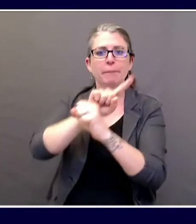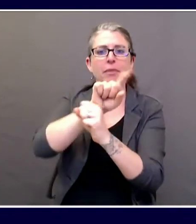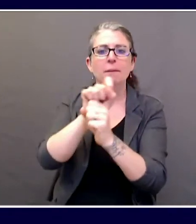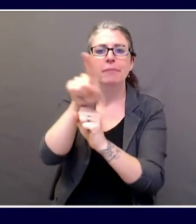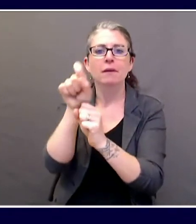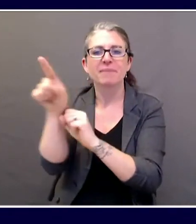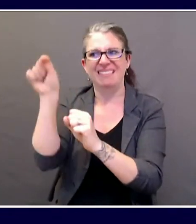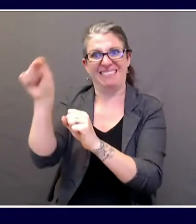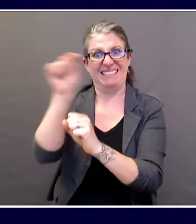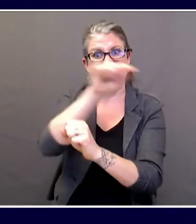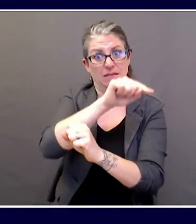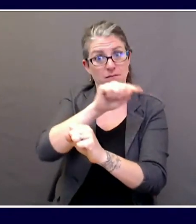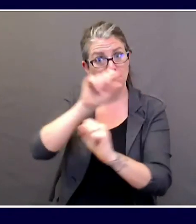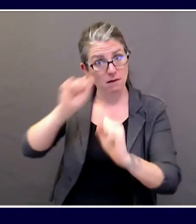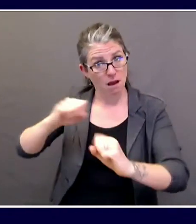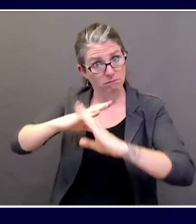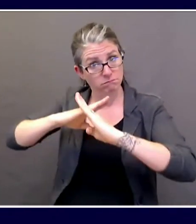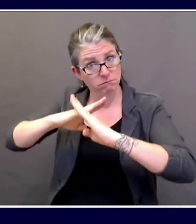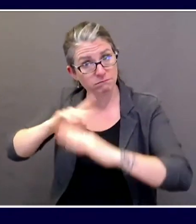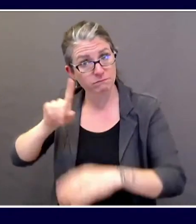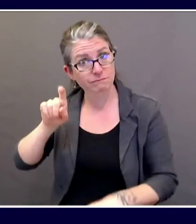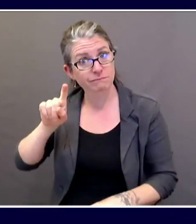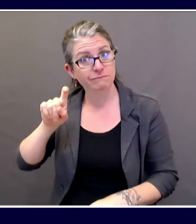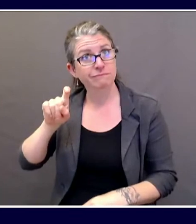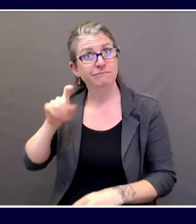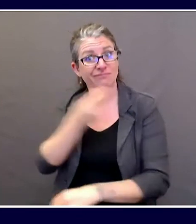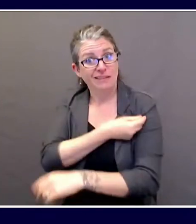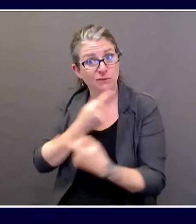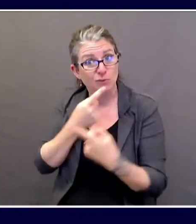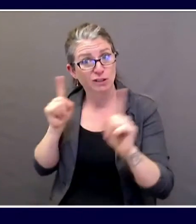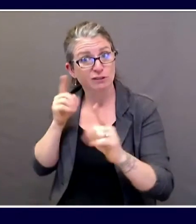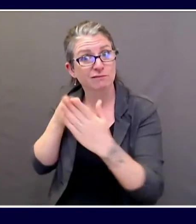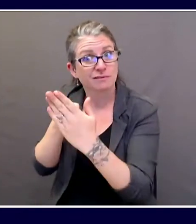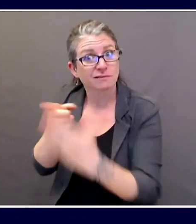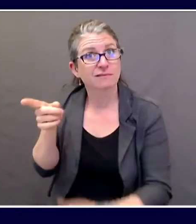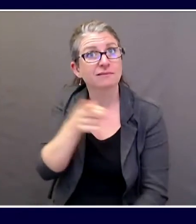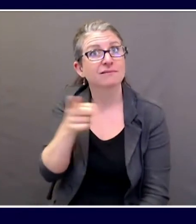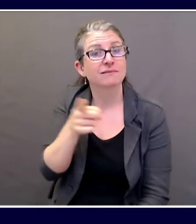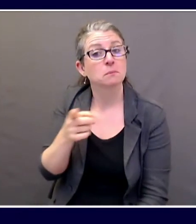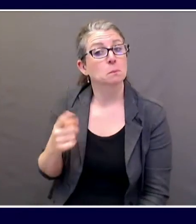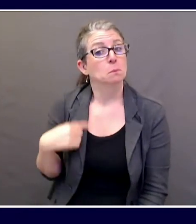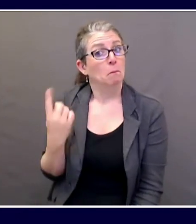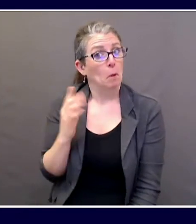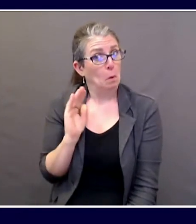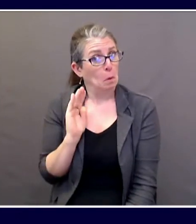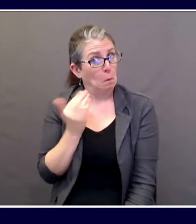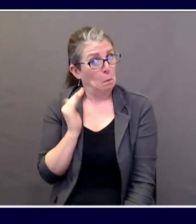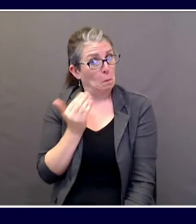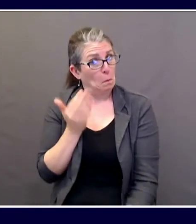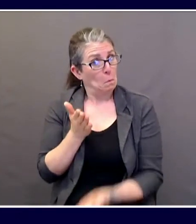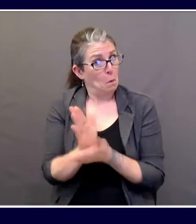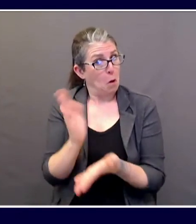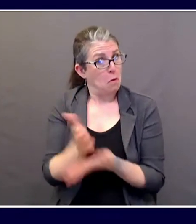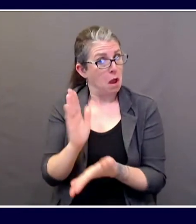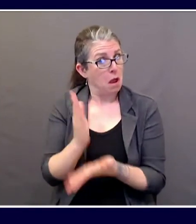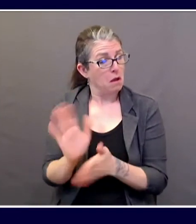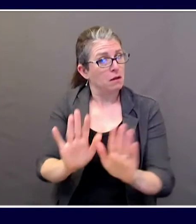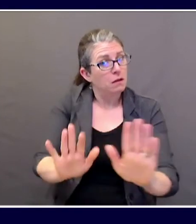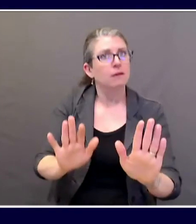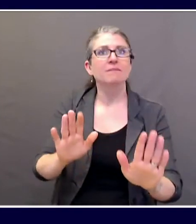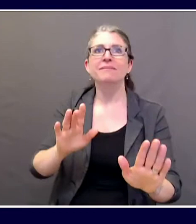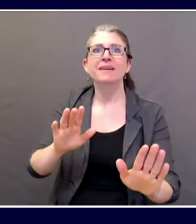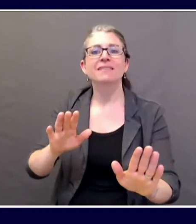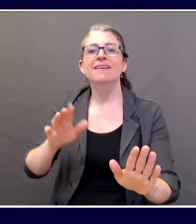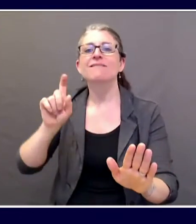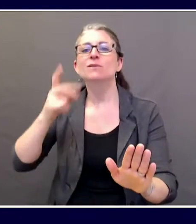that protection lasts as we get more data, but that shouldn't be a reason to avoid getting a shot today. What we know right now